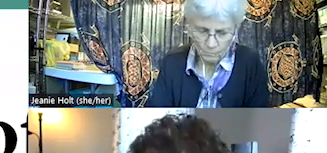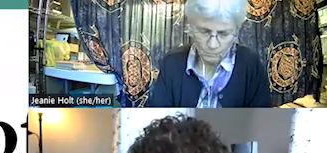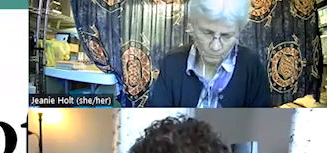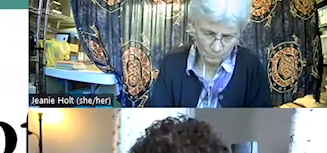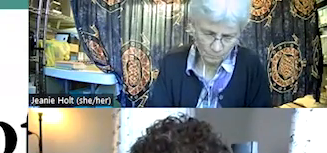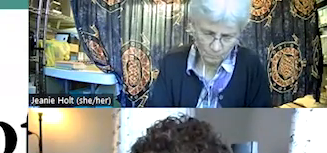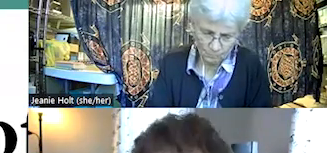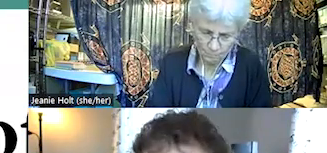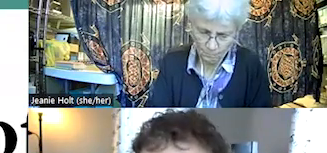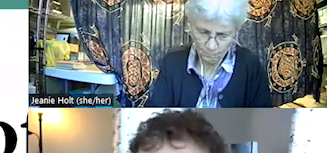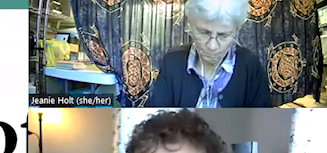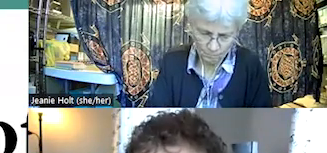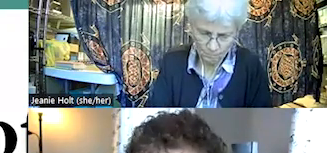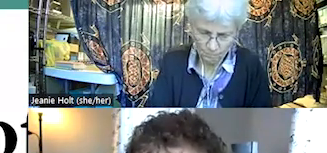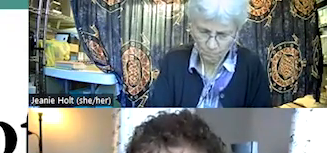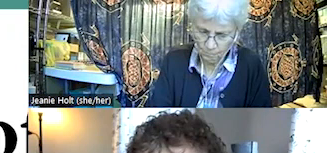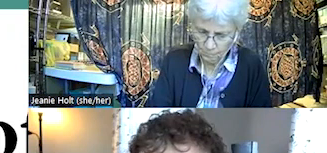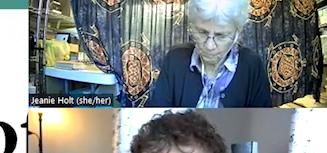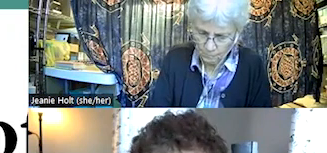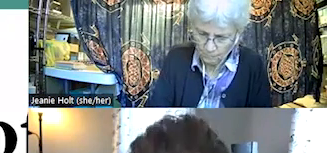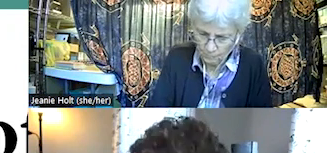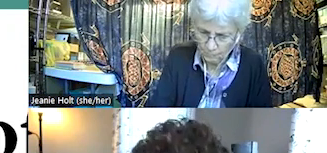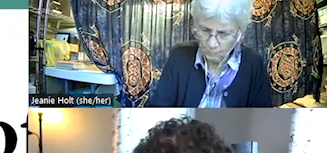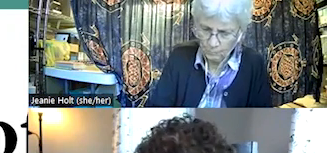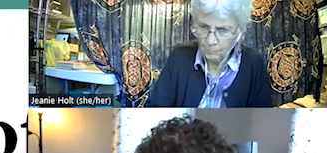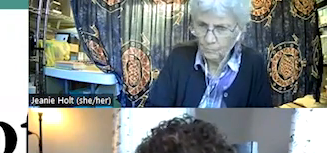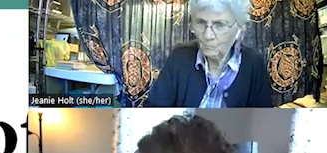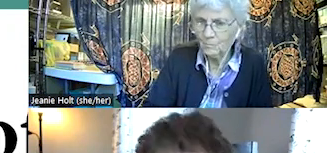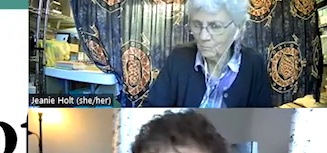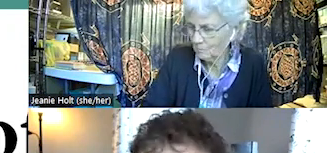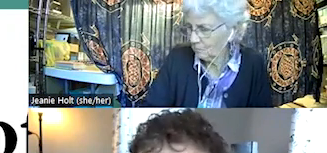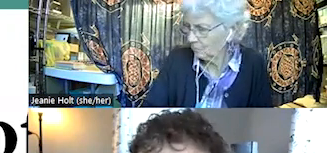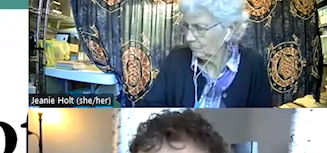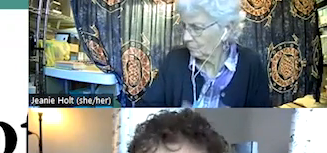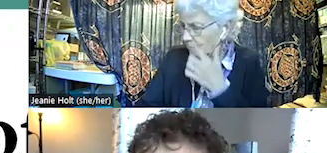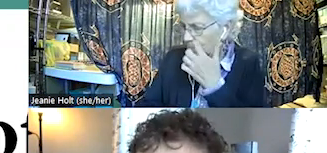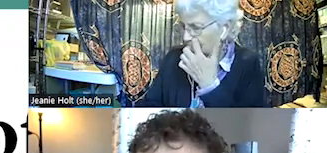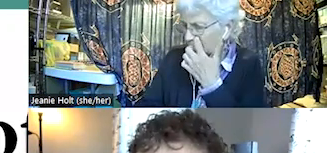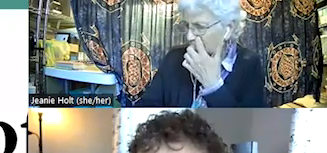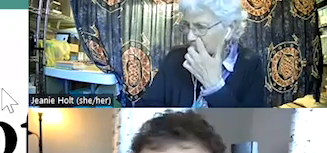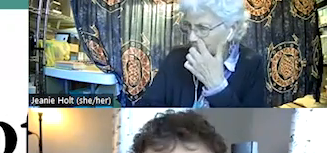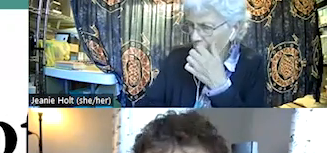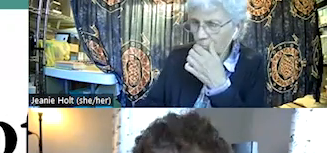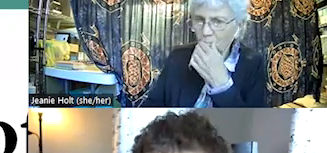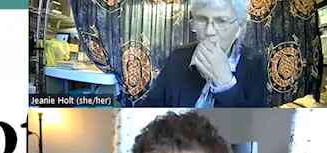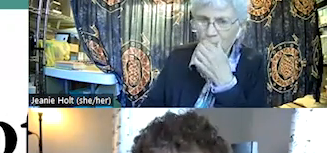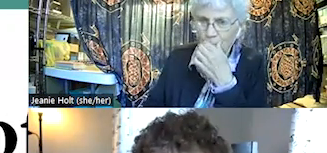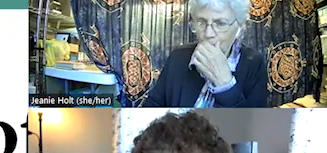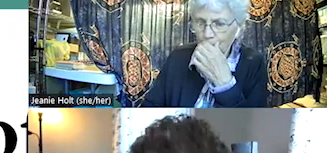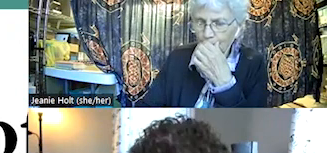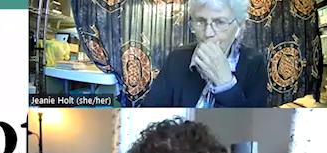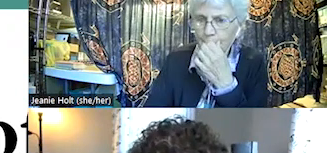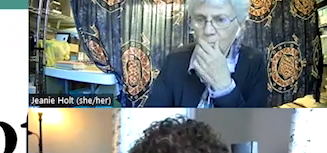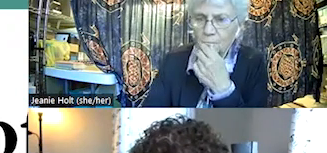major parts. In this segment, I'm going to briefly introduce and review community health